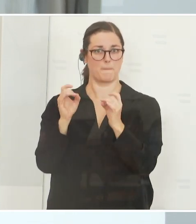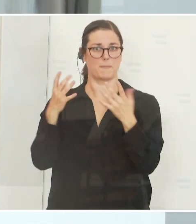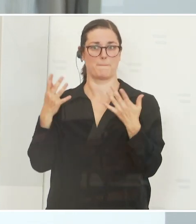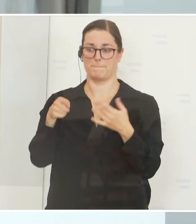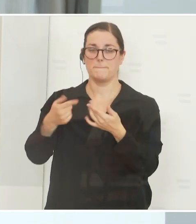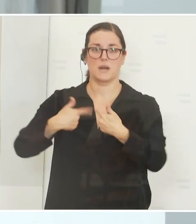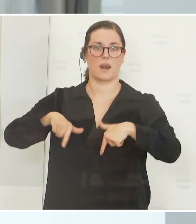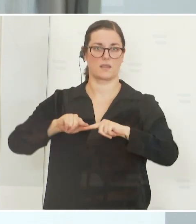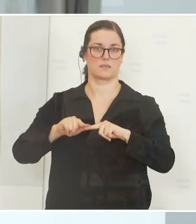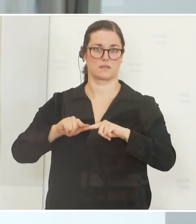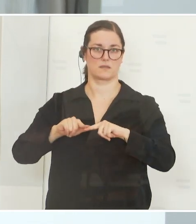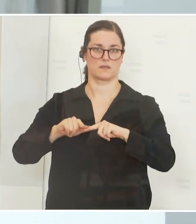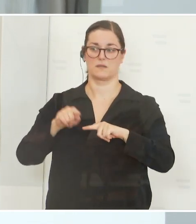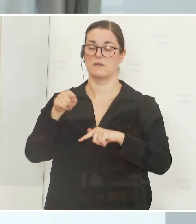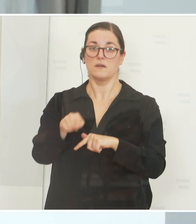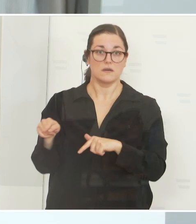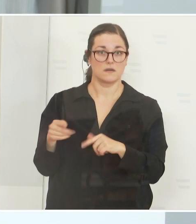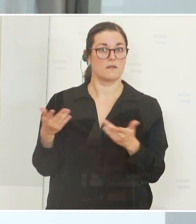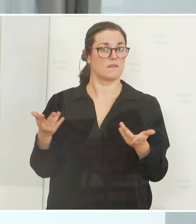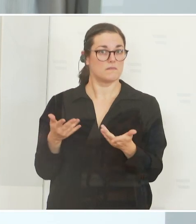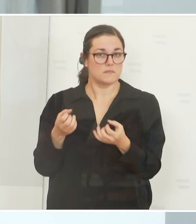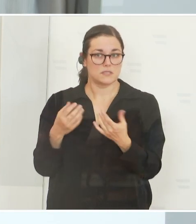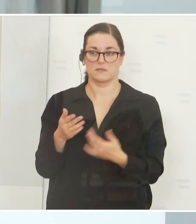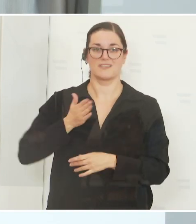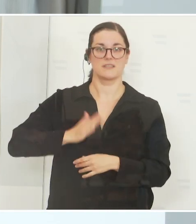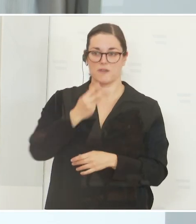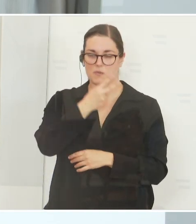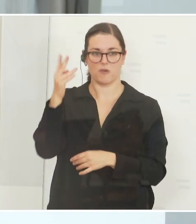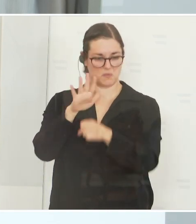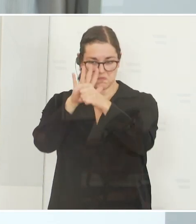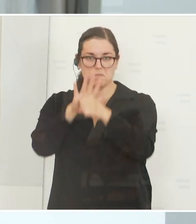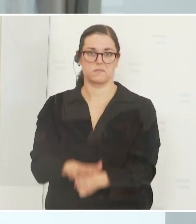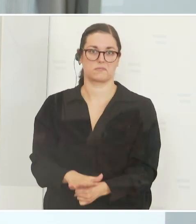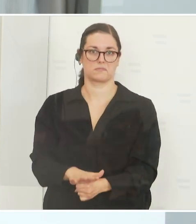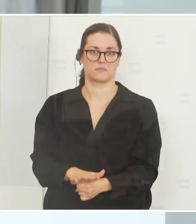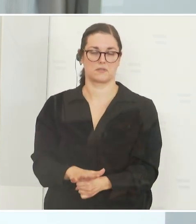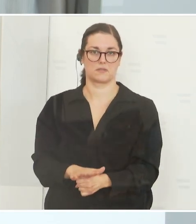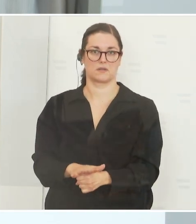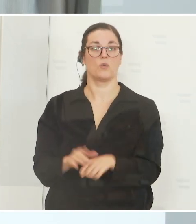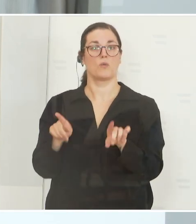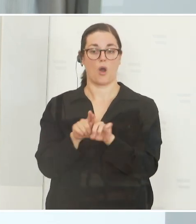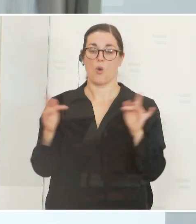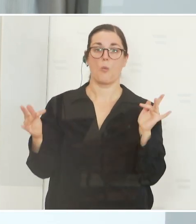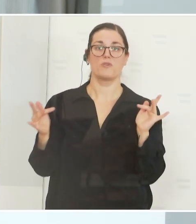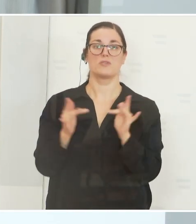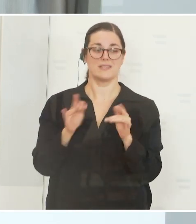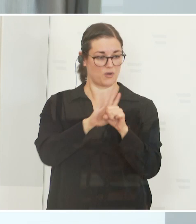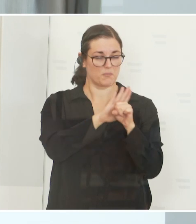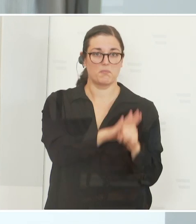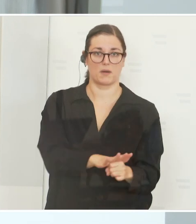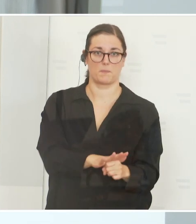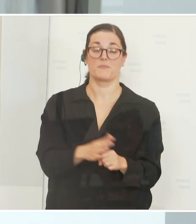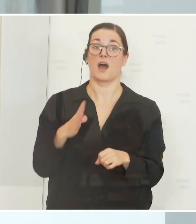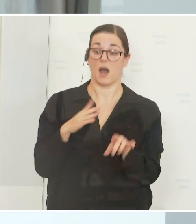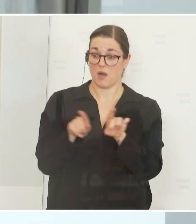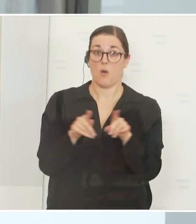country, in oppressing the civil society and the democratic opposition, but also along